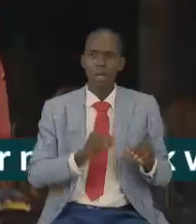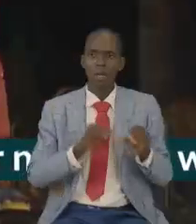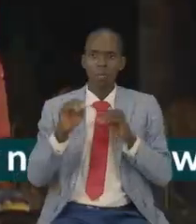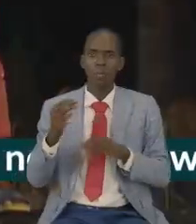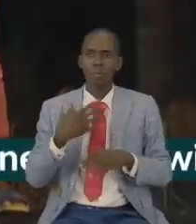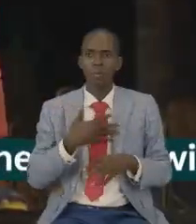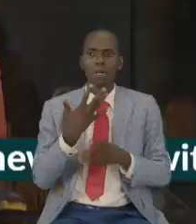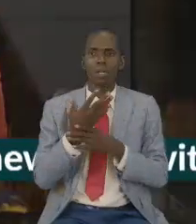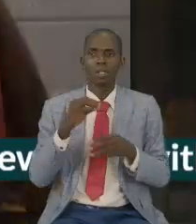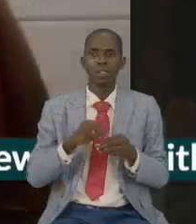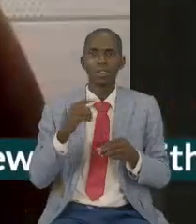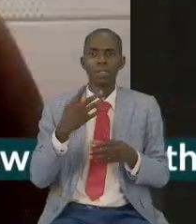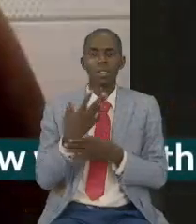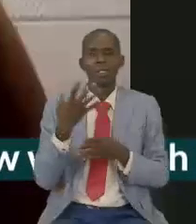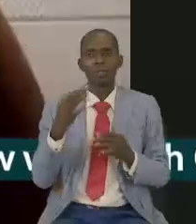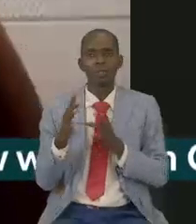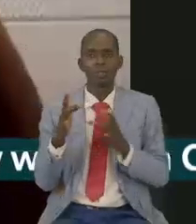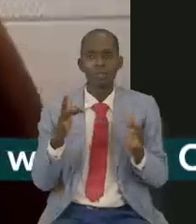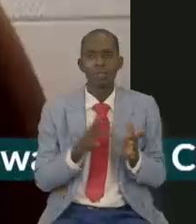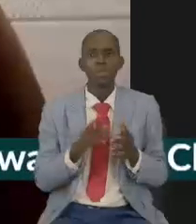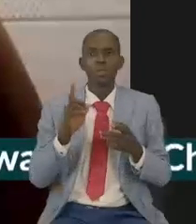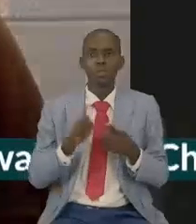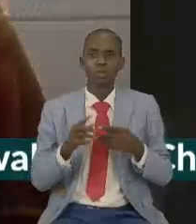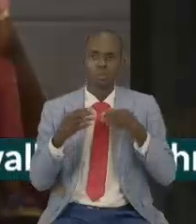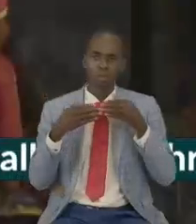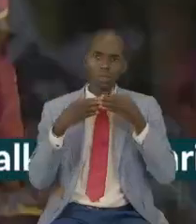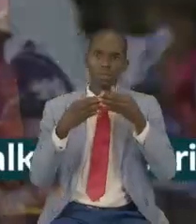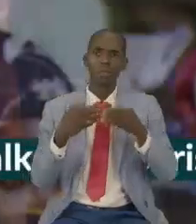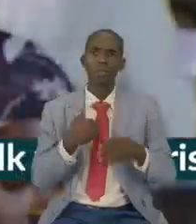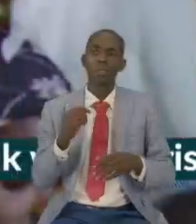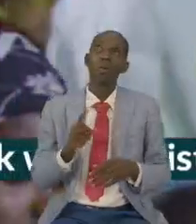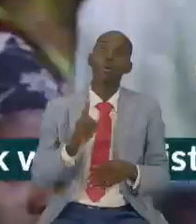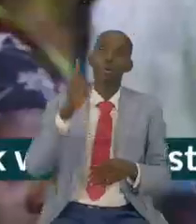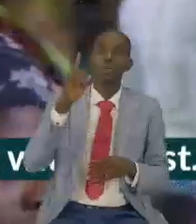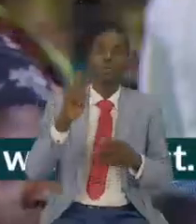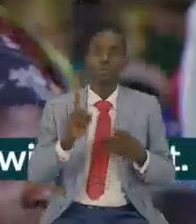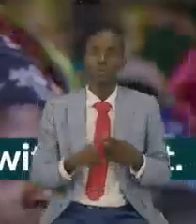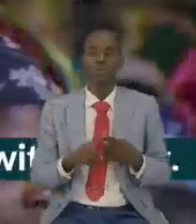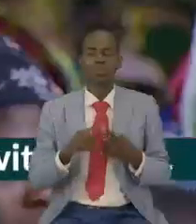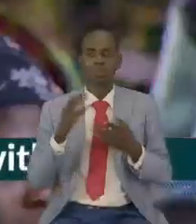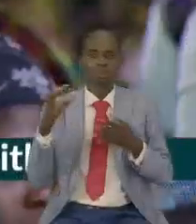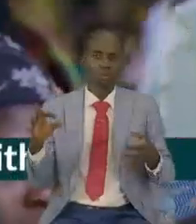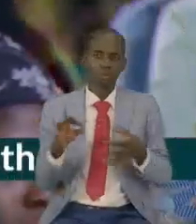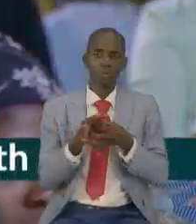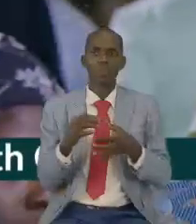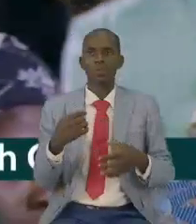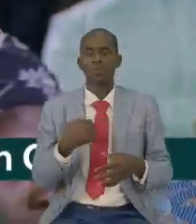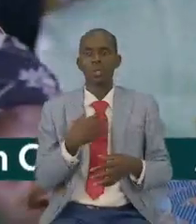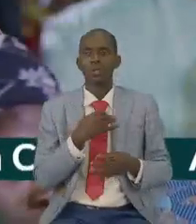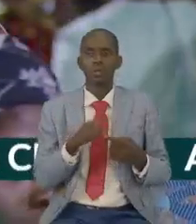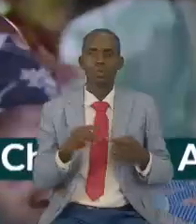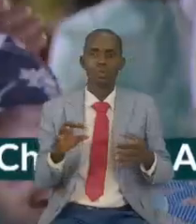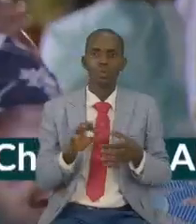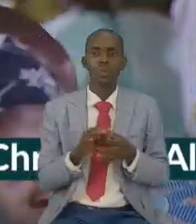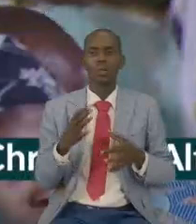me up, to reconcile me, and to join my hand for the hand of the Almighty God.